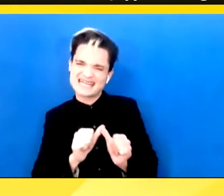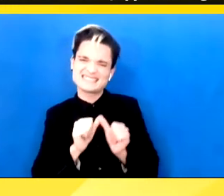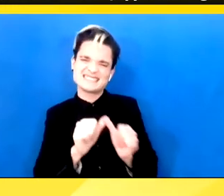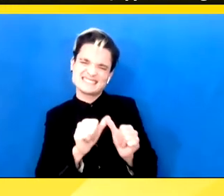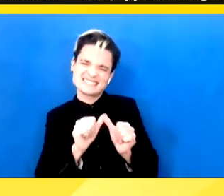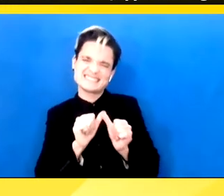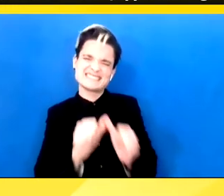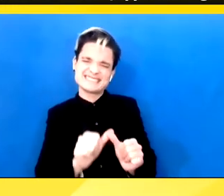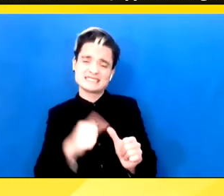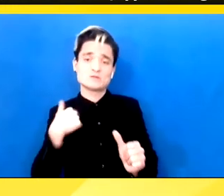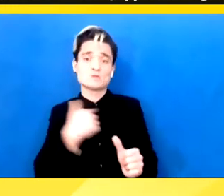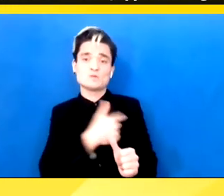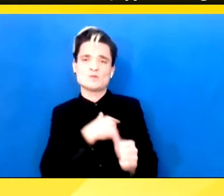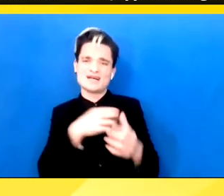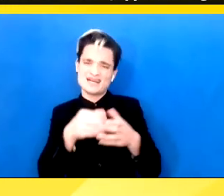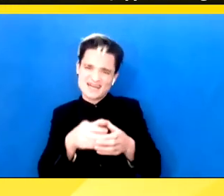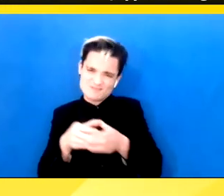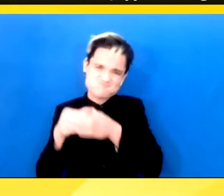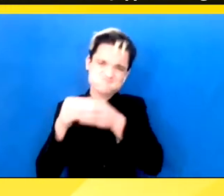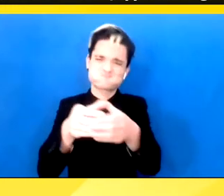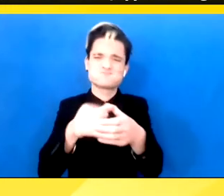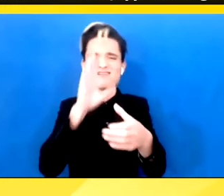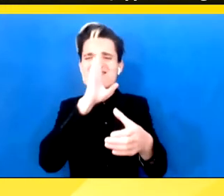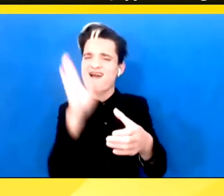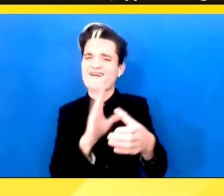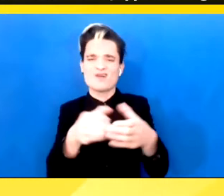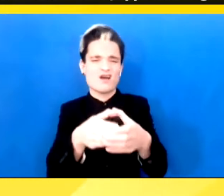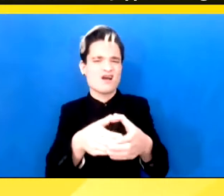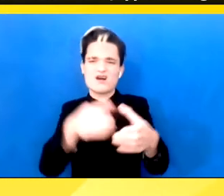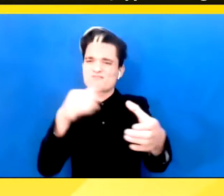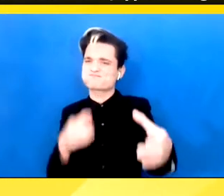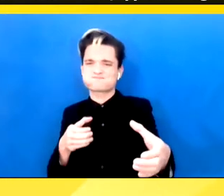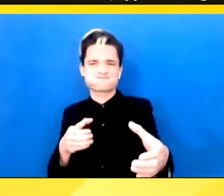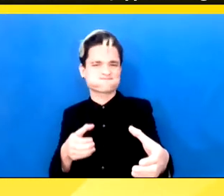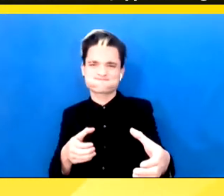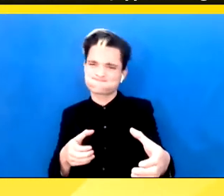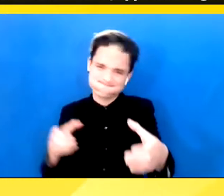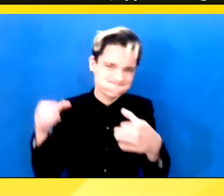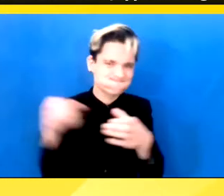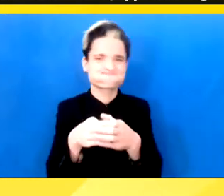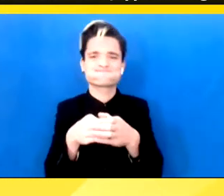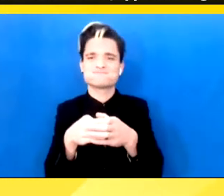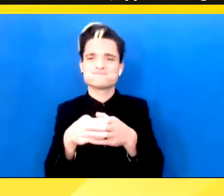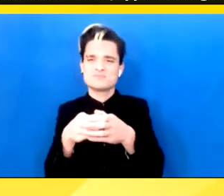one step back. Forward together,